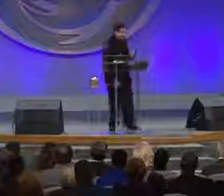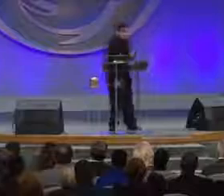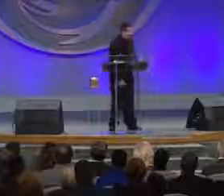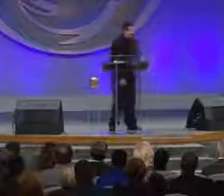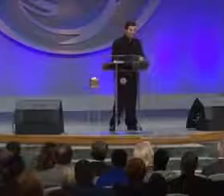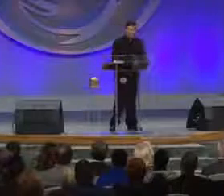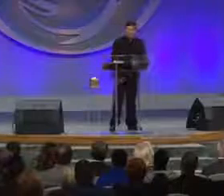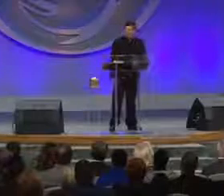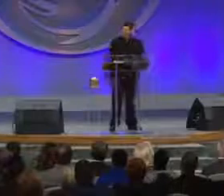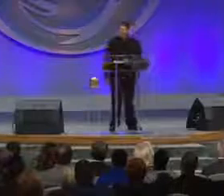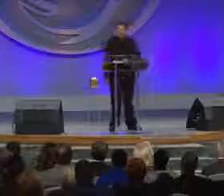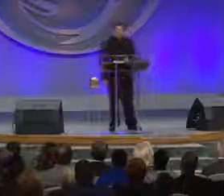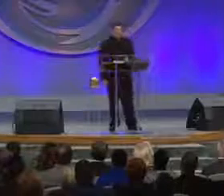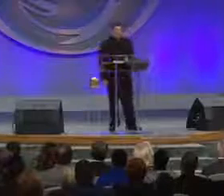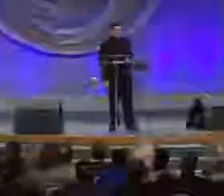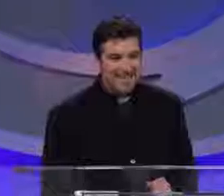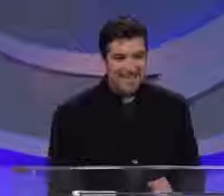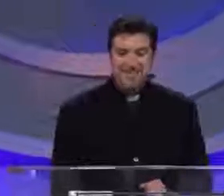worry."